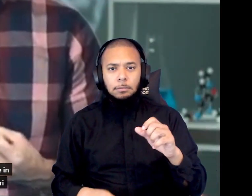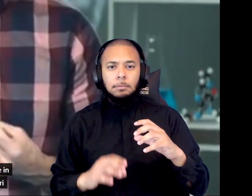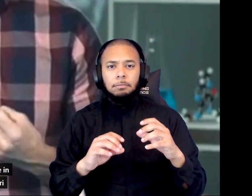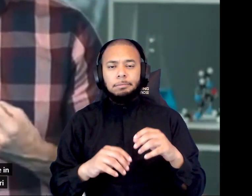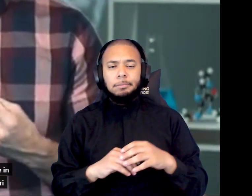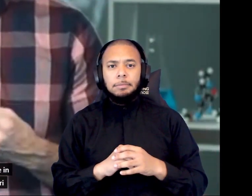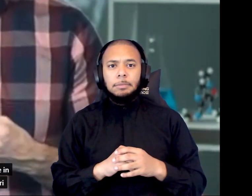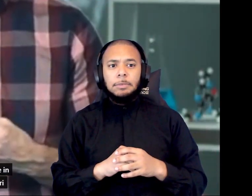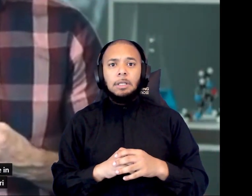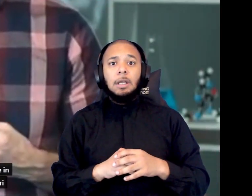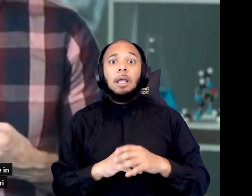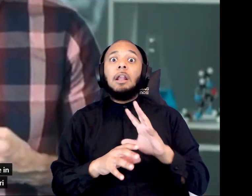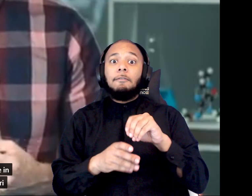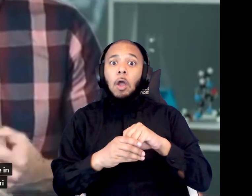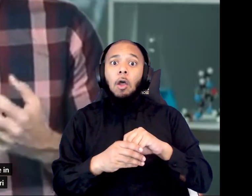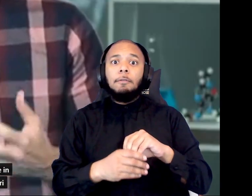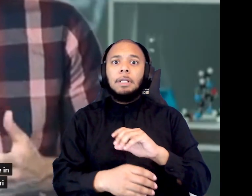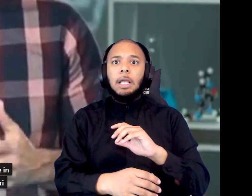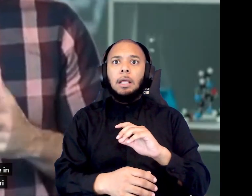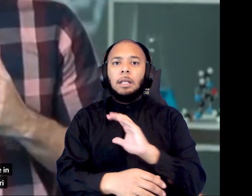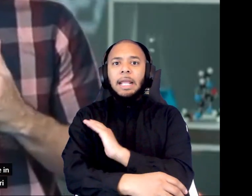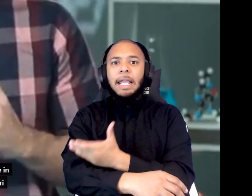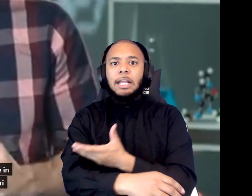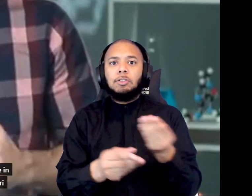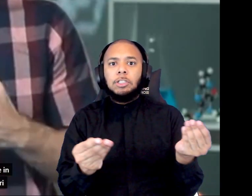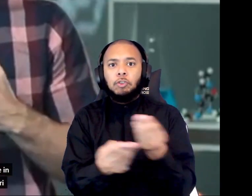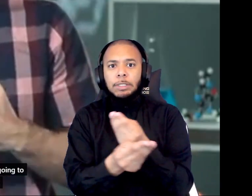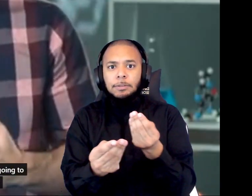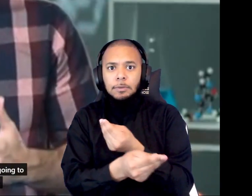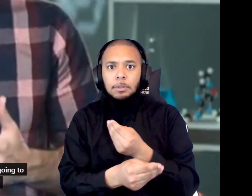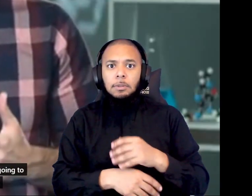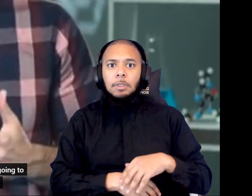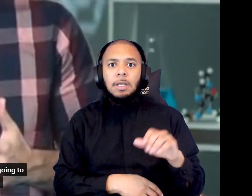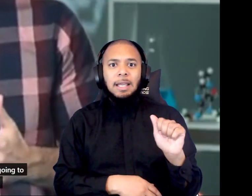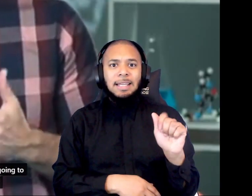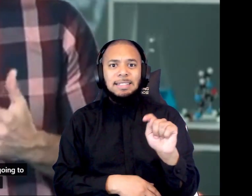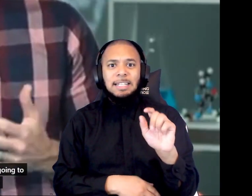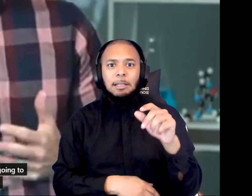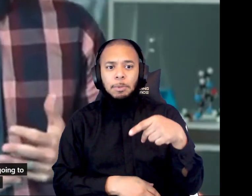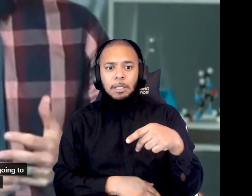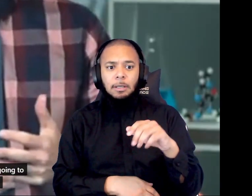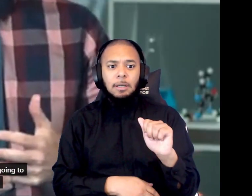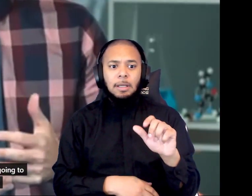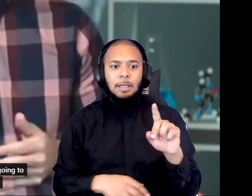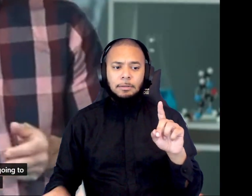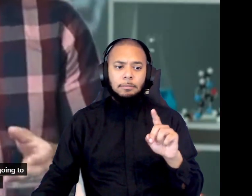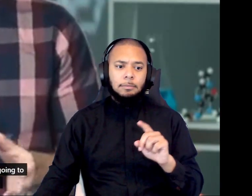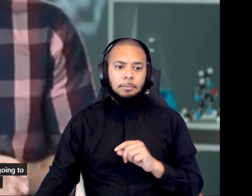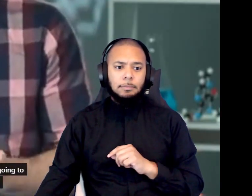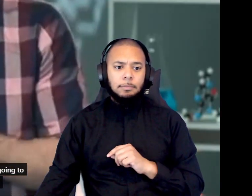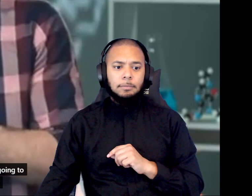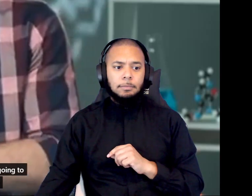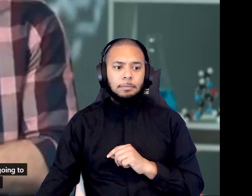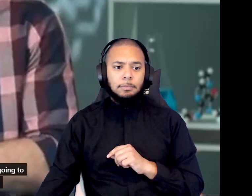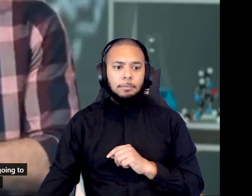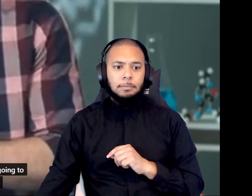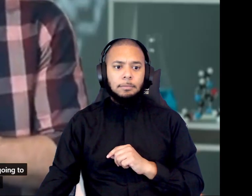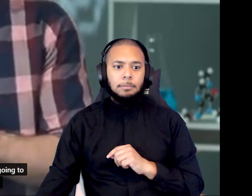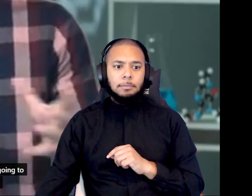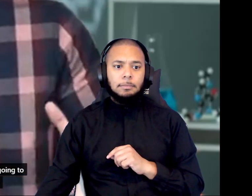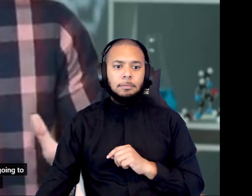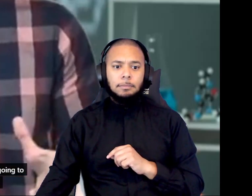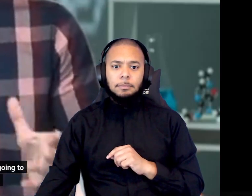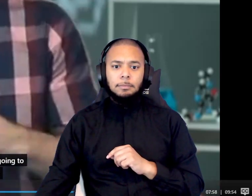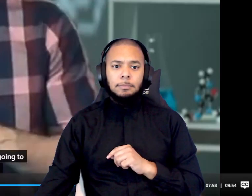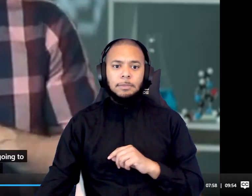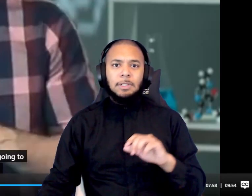we see in ATP, right? Adenosine triphosphate. That phosphate group is going to be added